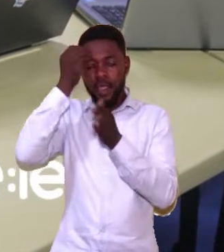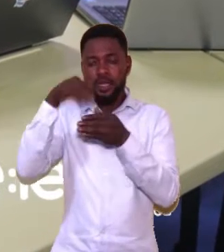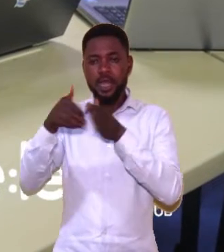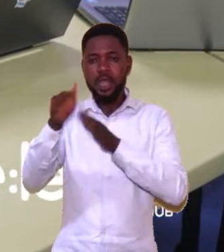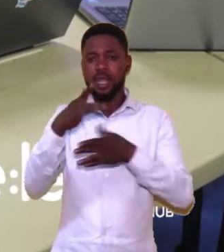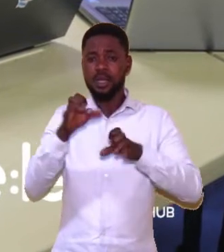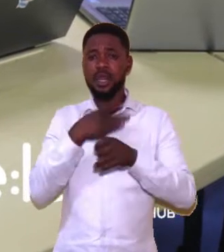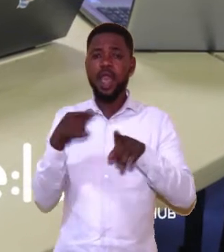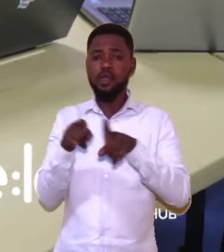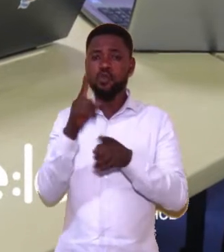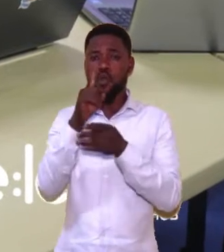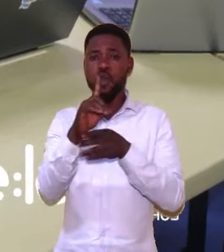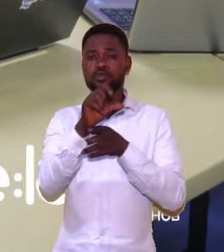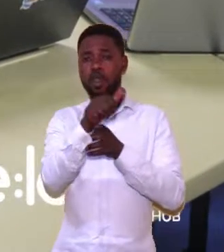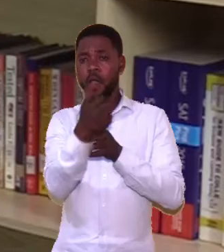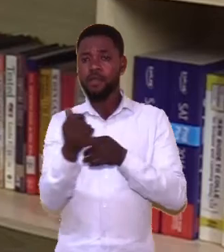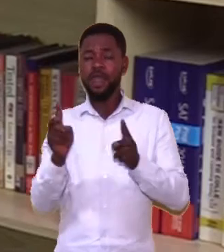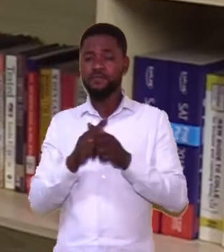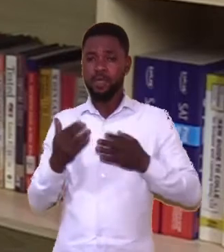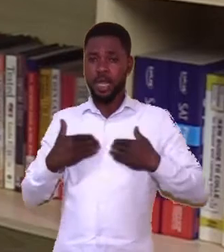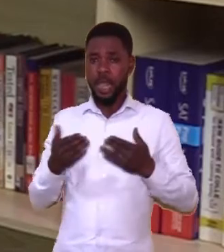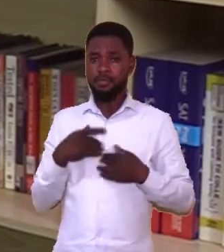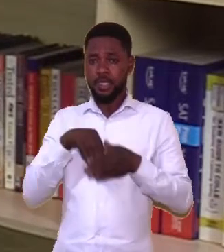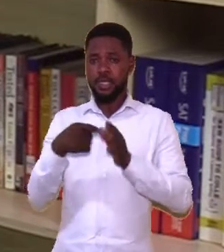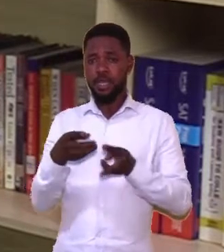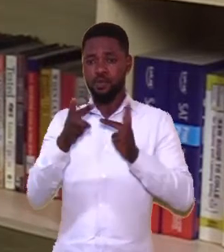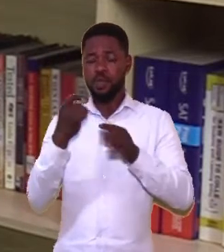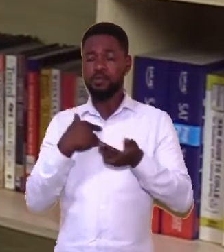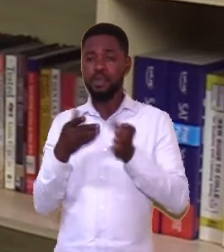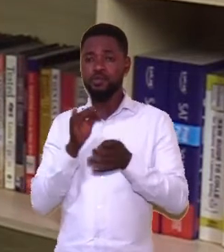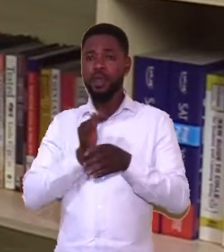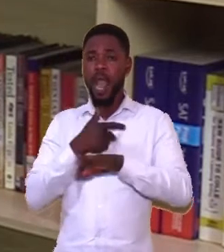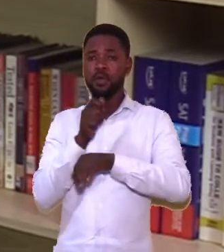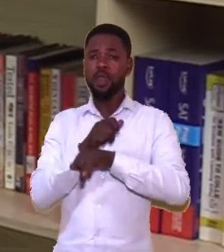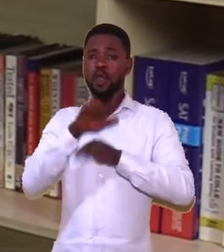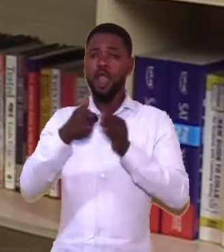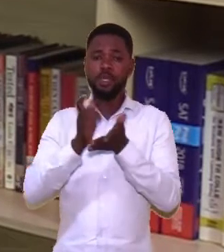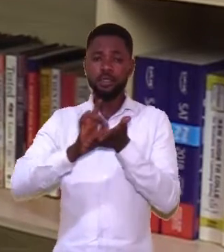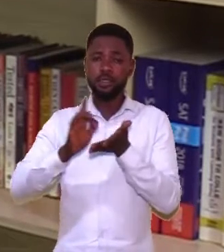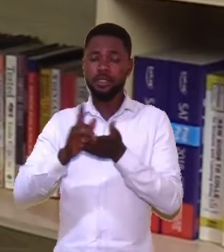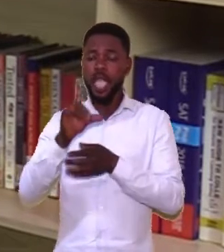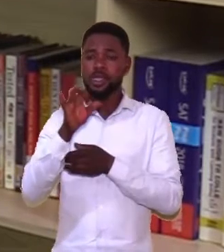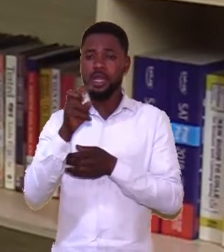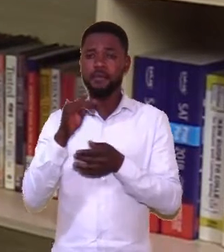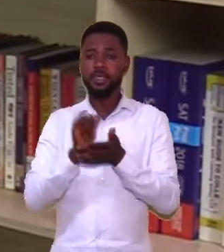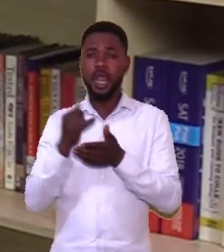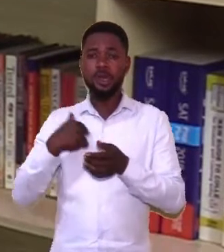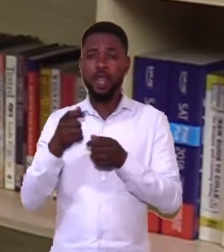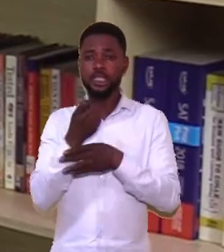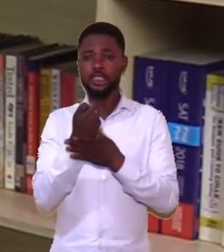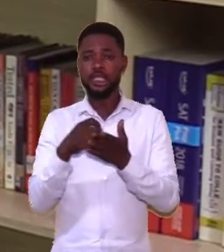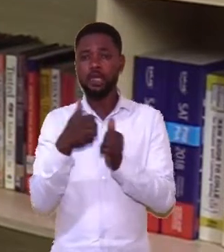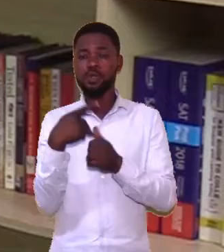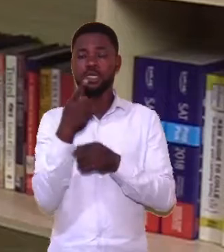learnings in their class. And so one other very exciting thing about the way that we do our work is that all of the digital labs that we share with